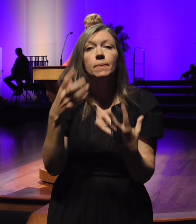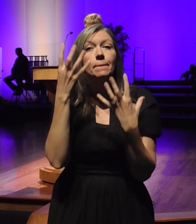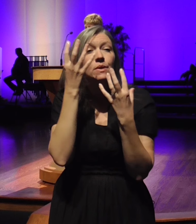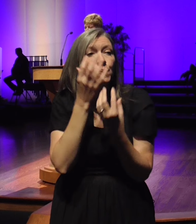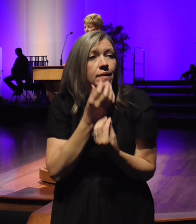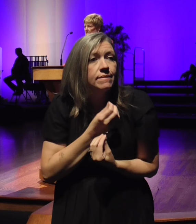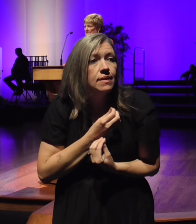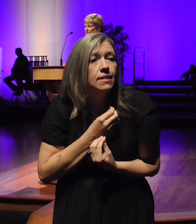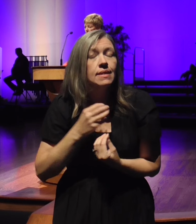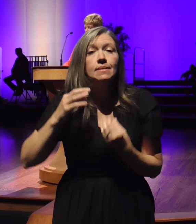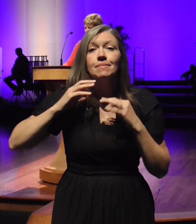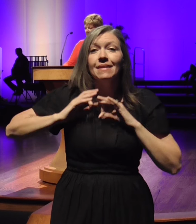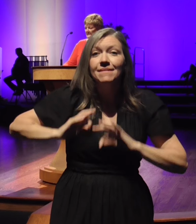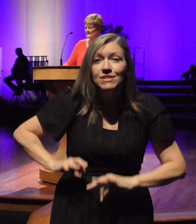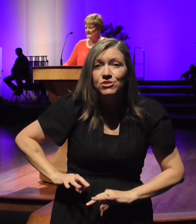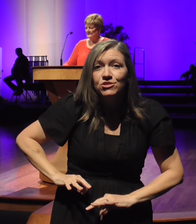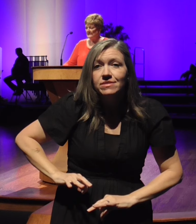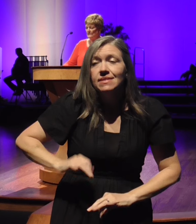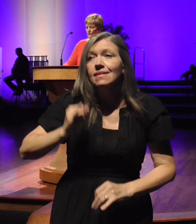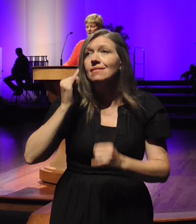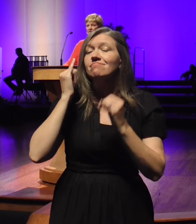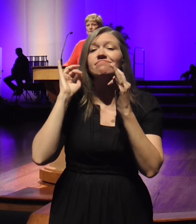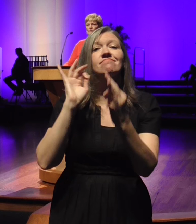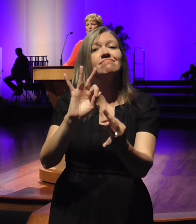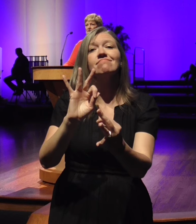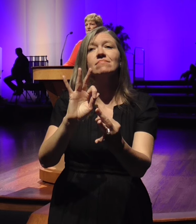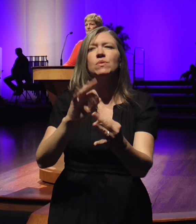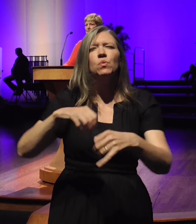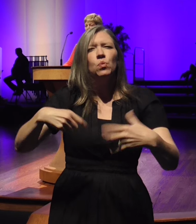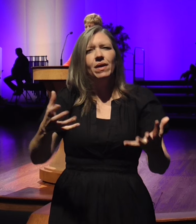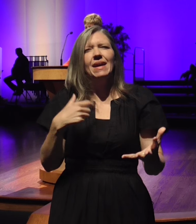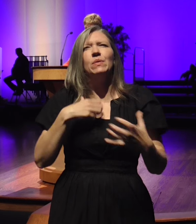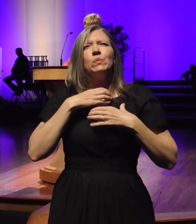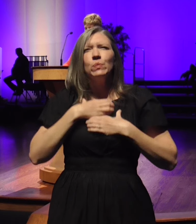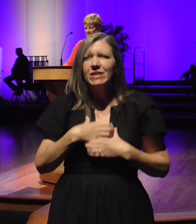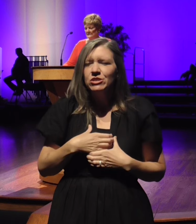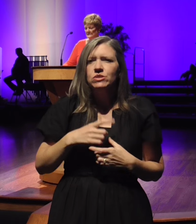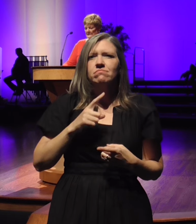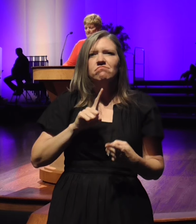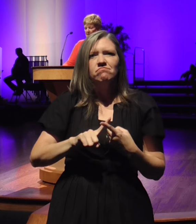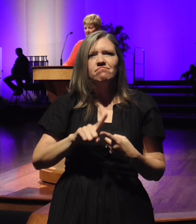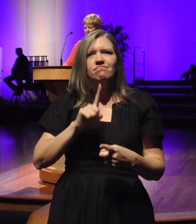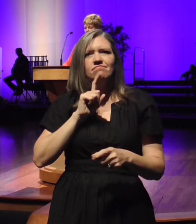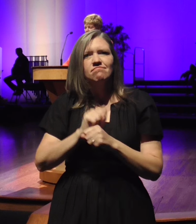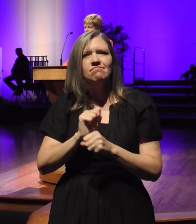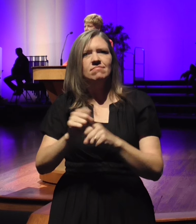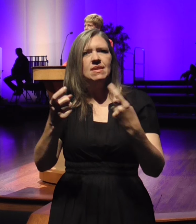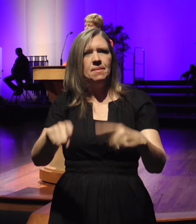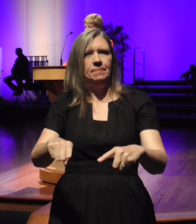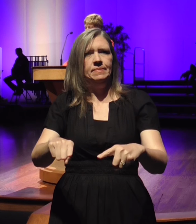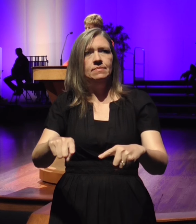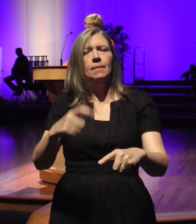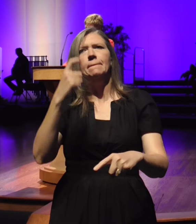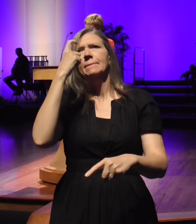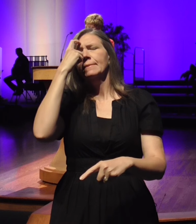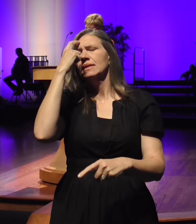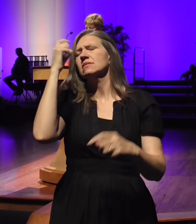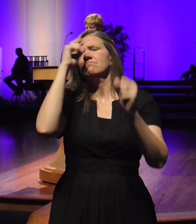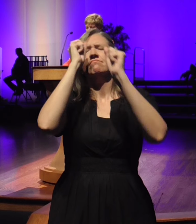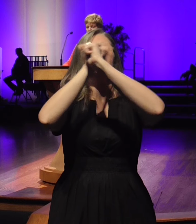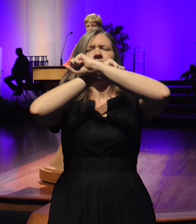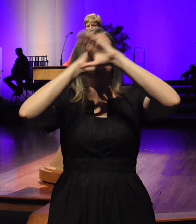use the imagination to picture only what is good, what is beautiful, what is beneficial, what